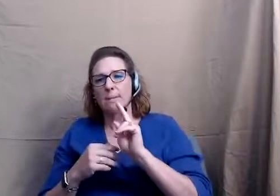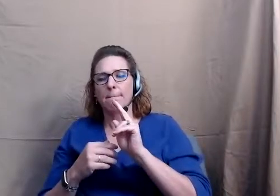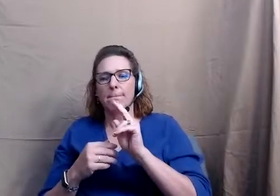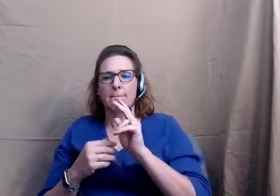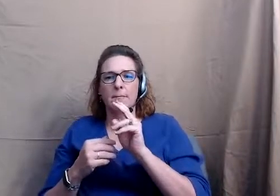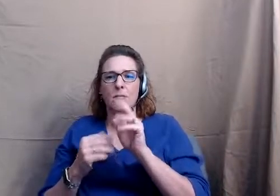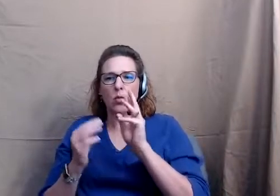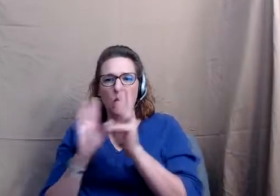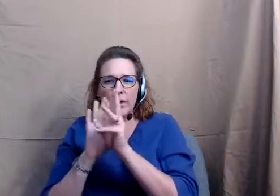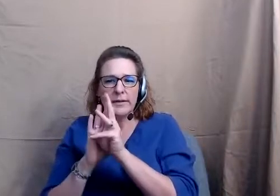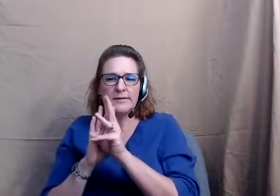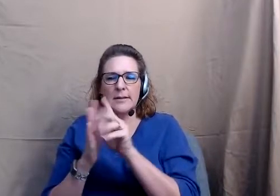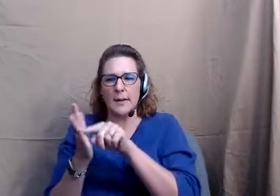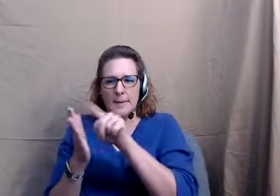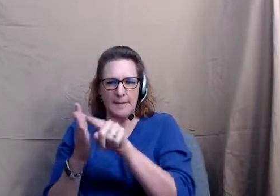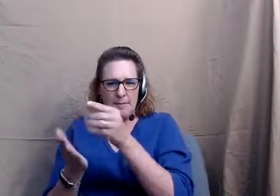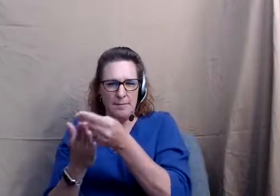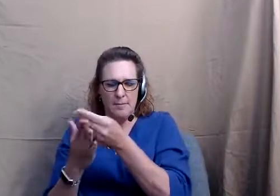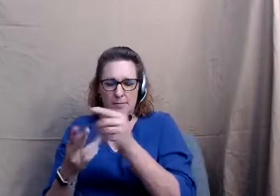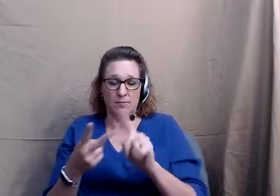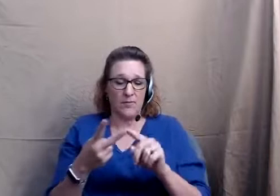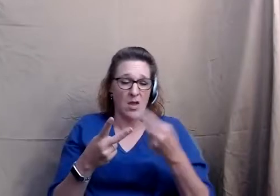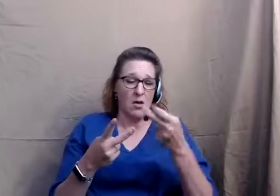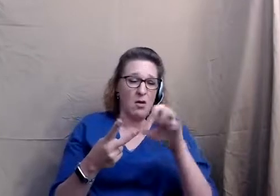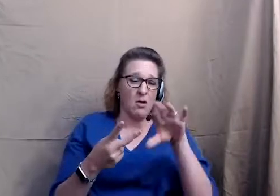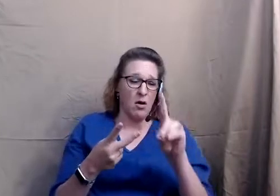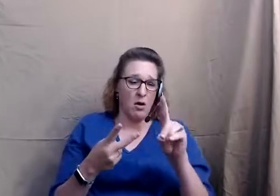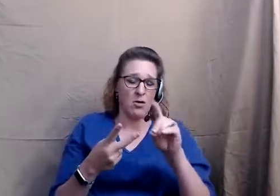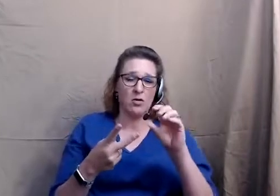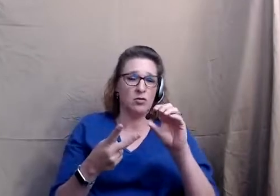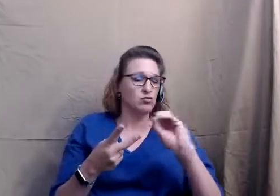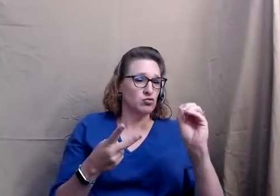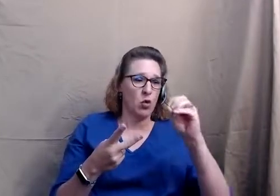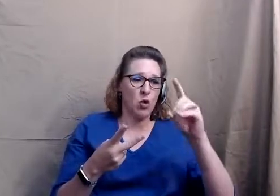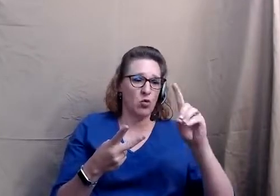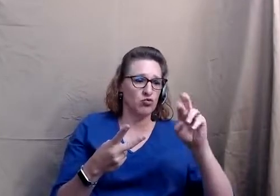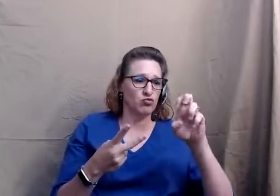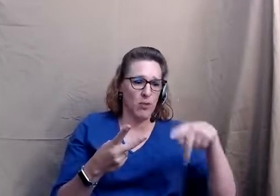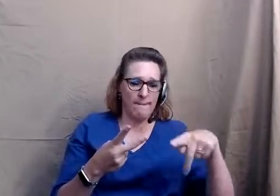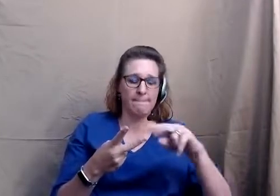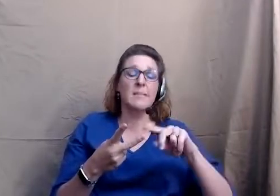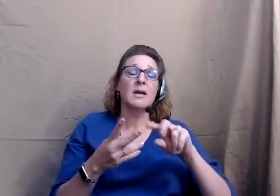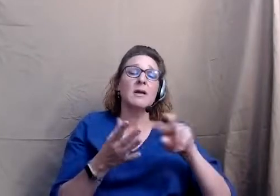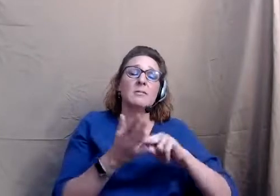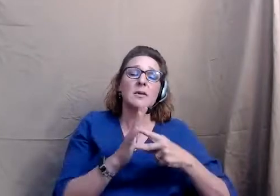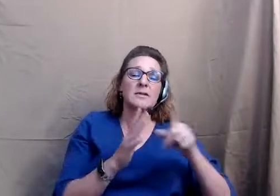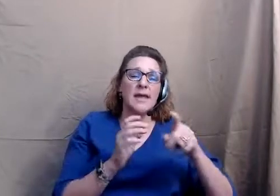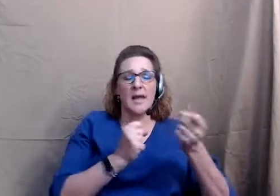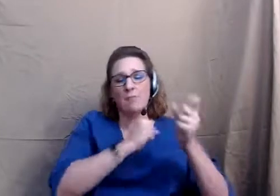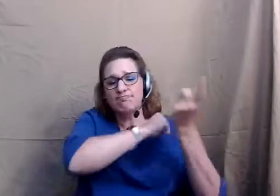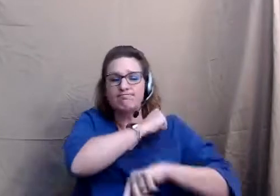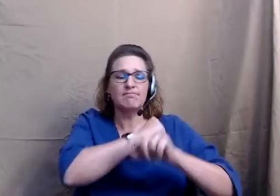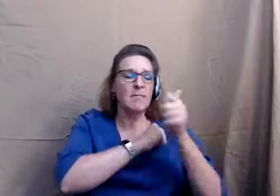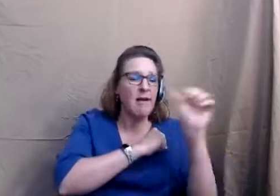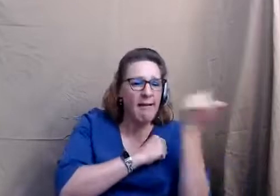funds. Hard no-drop, though, allows prosecutors to say, we are going to prosecute any case that we